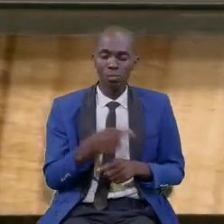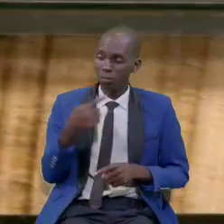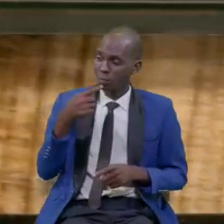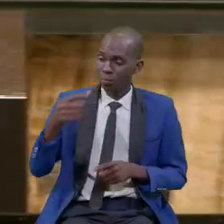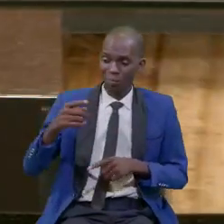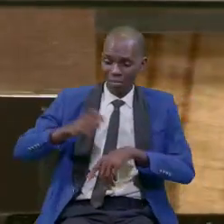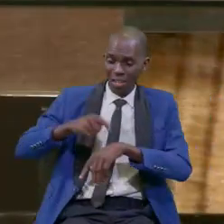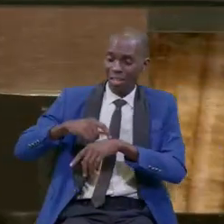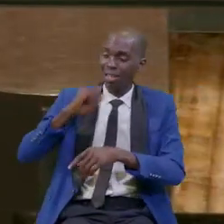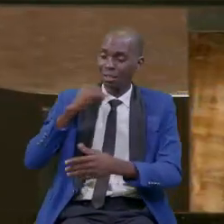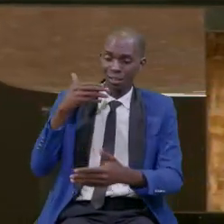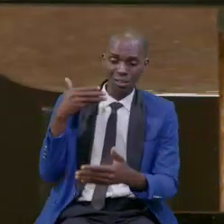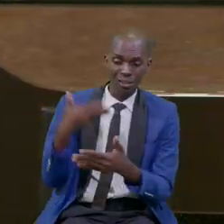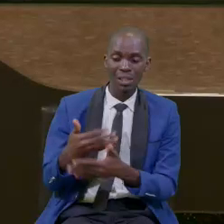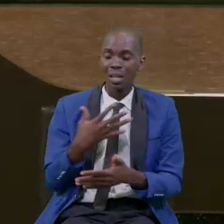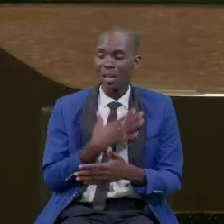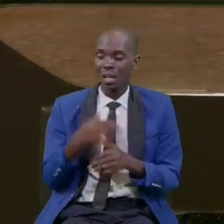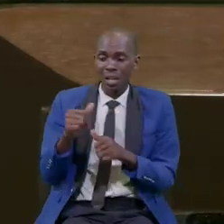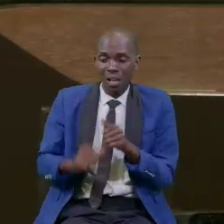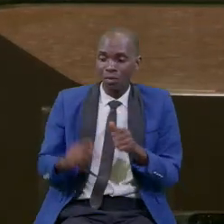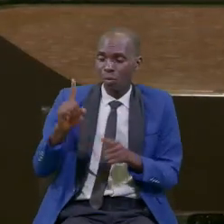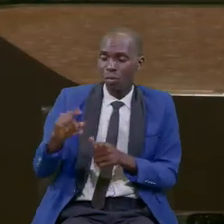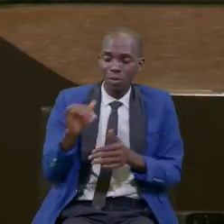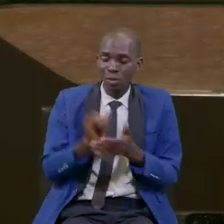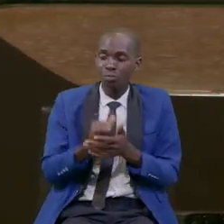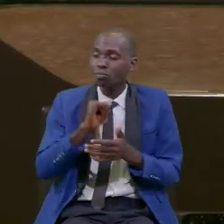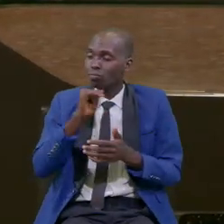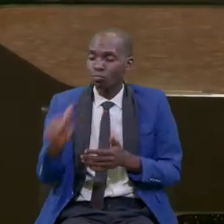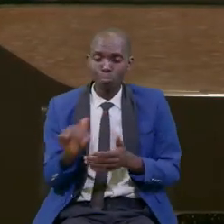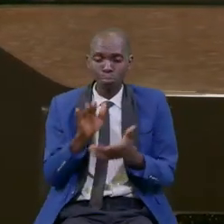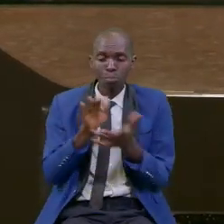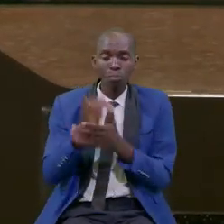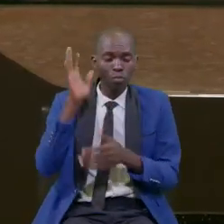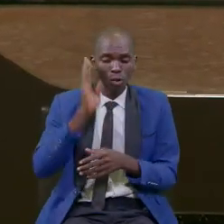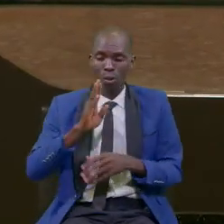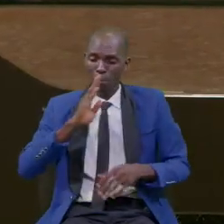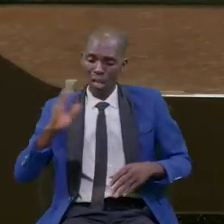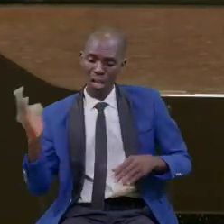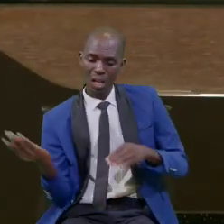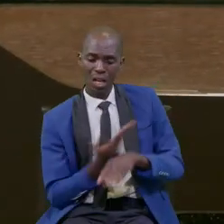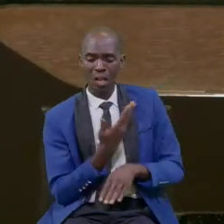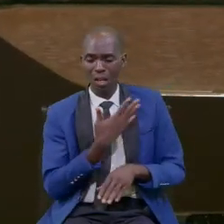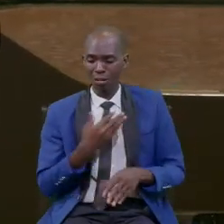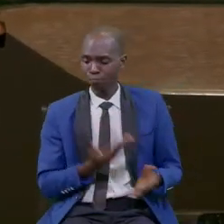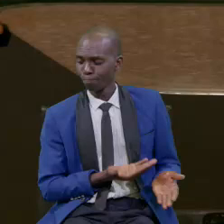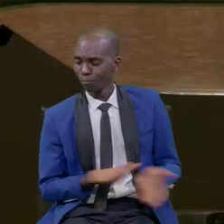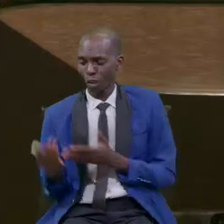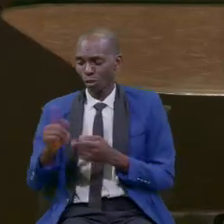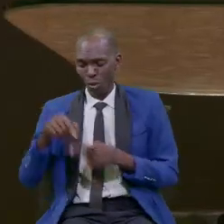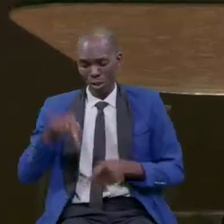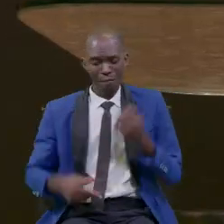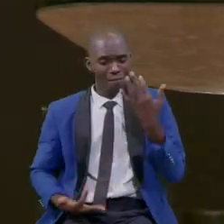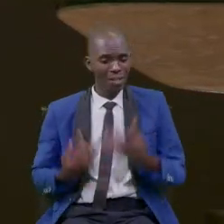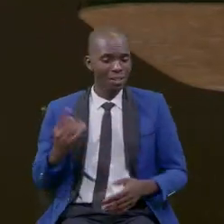the tree, and every tree that does not bring forth good fruit will be cut down and thrown into the fire, everlasting